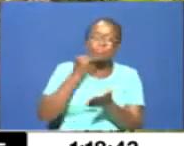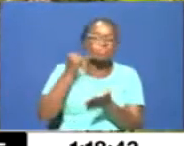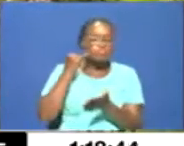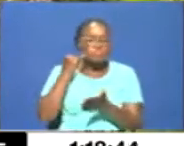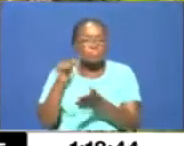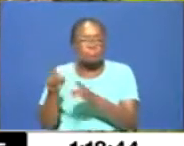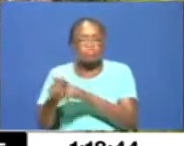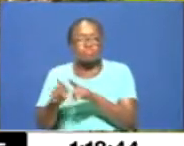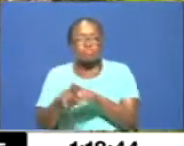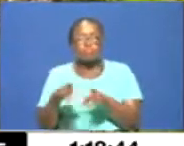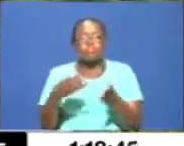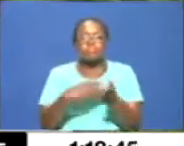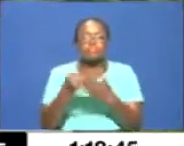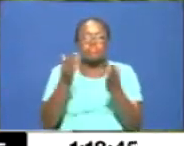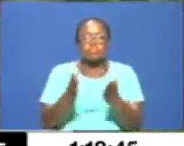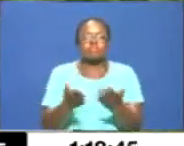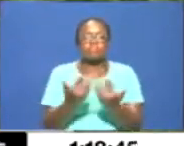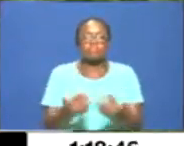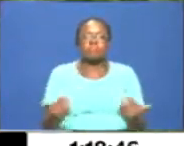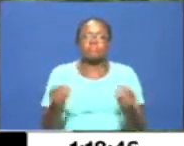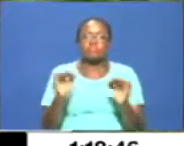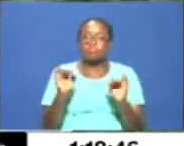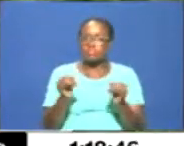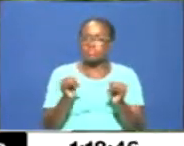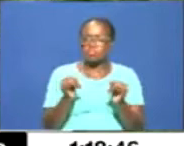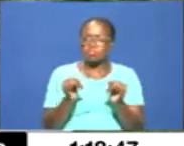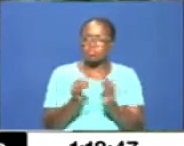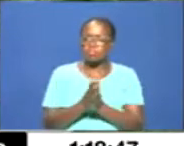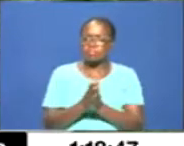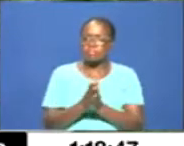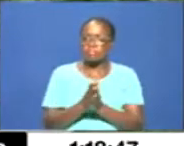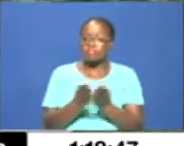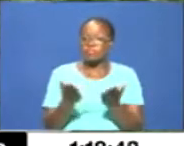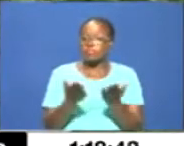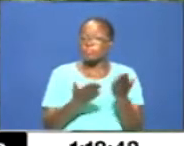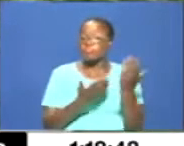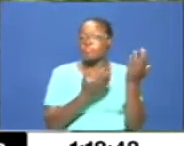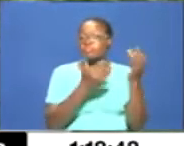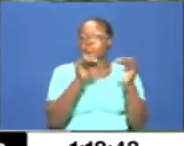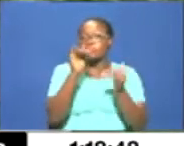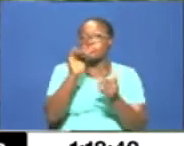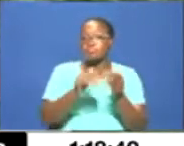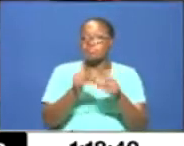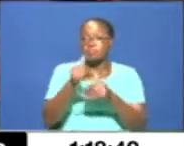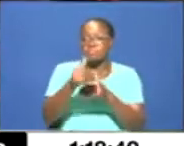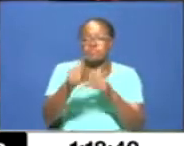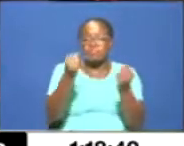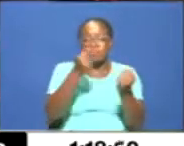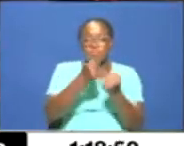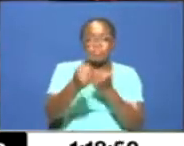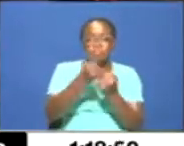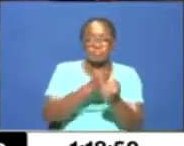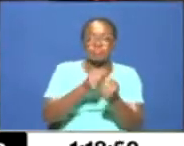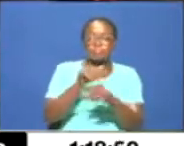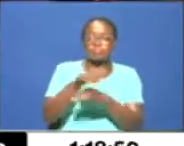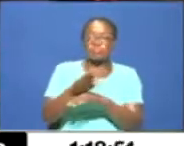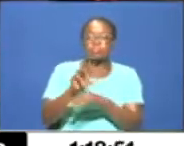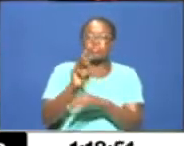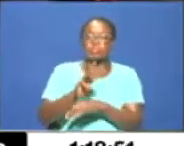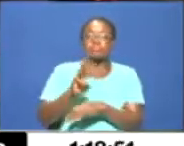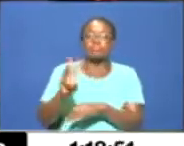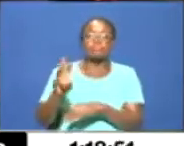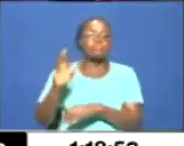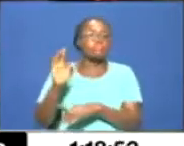other buyers of fresh produce. This is expected to reduce post-harvest losses. WWF Head